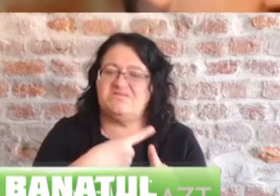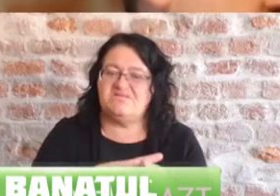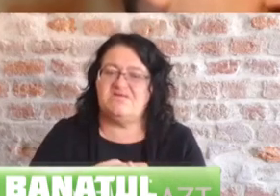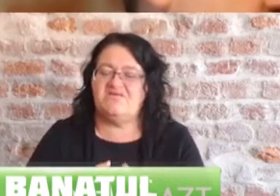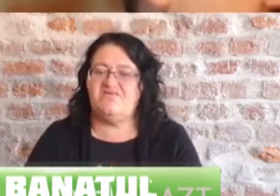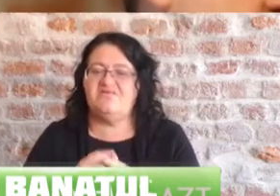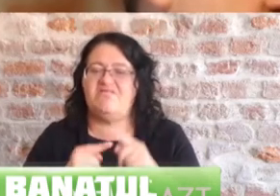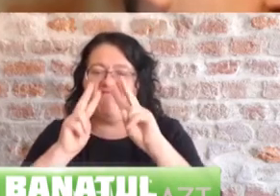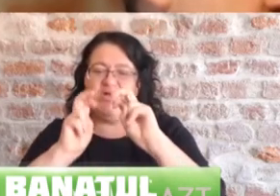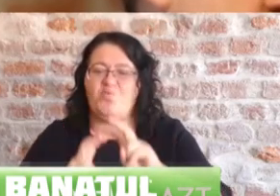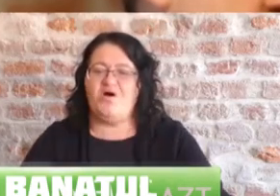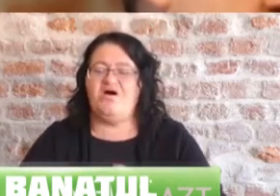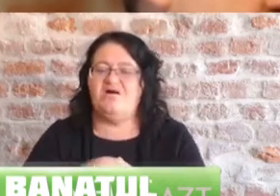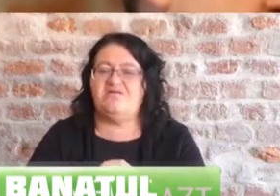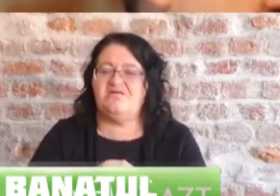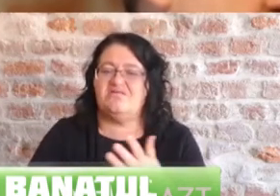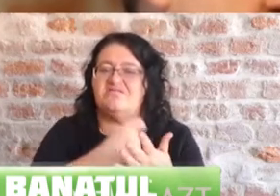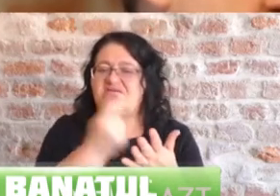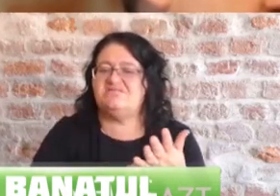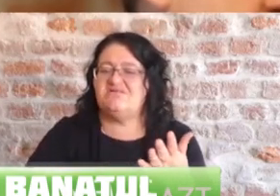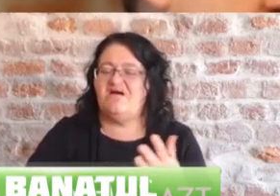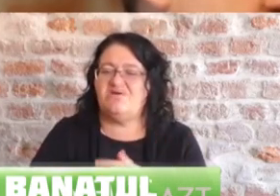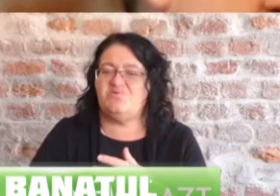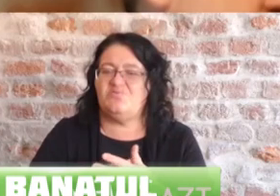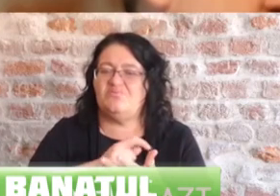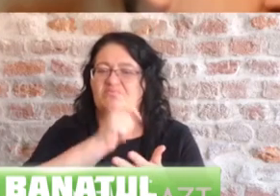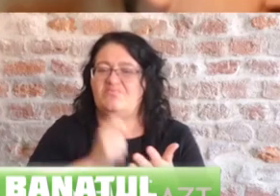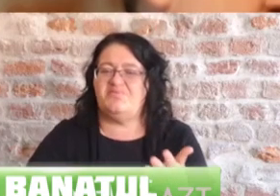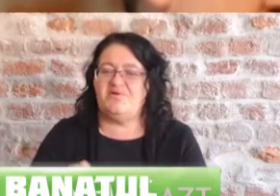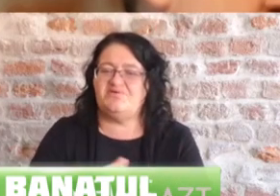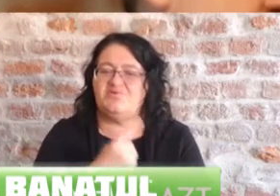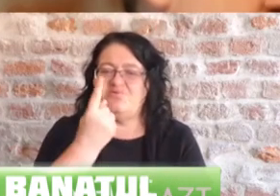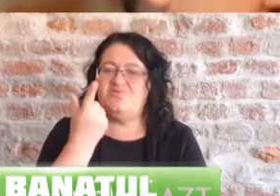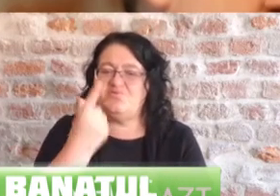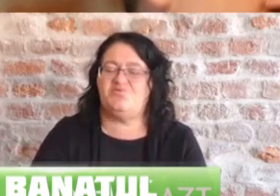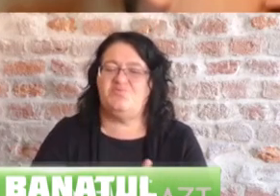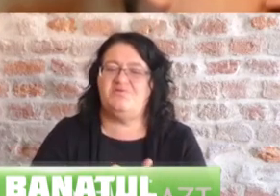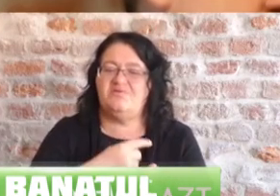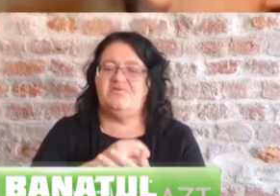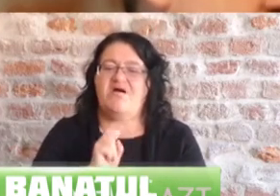positively evaluated. The design gesture simultaneously